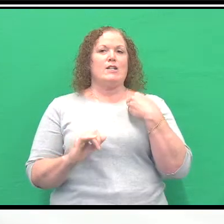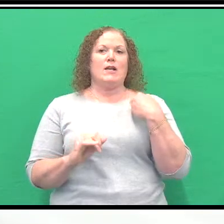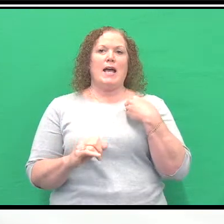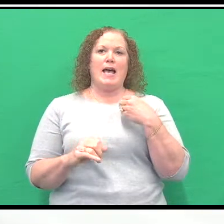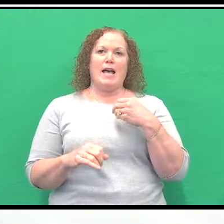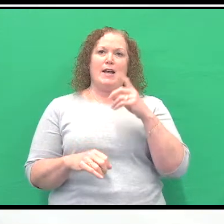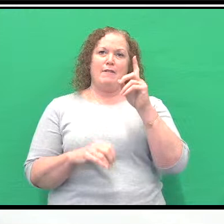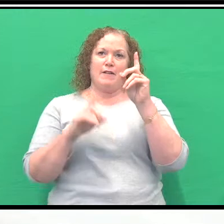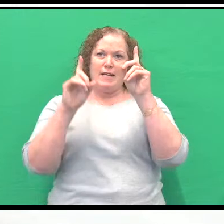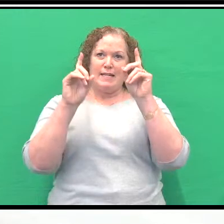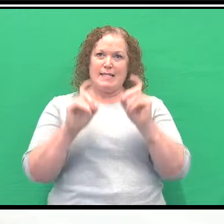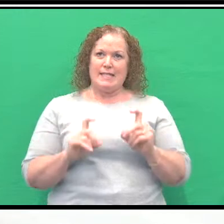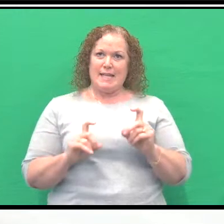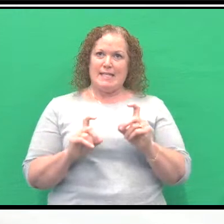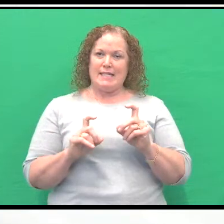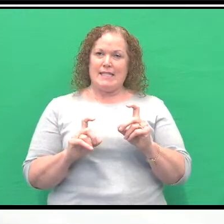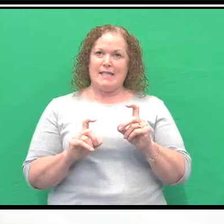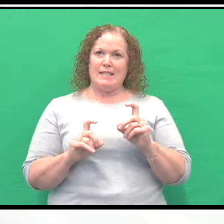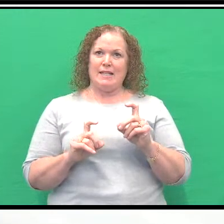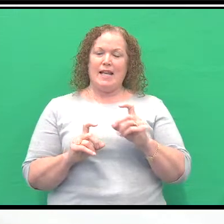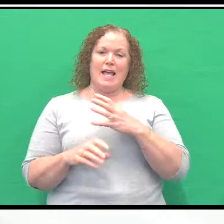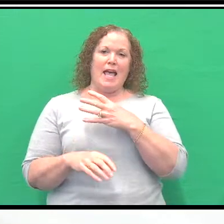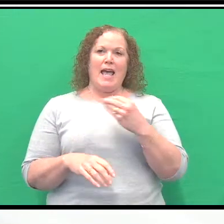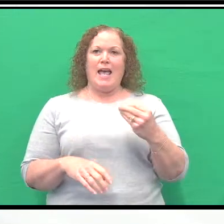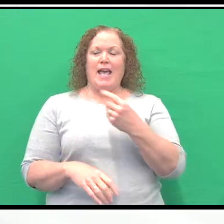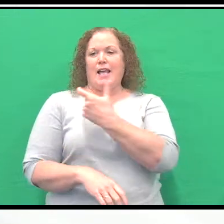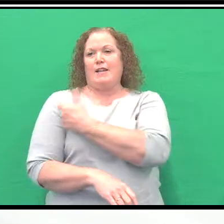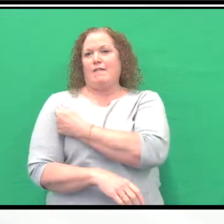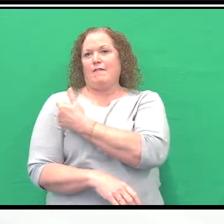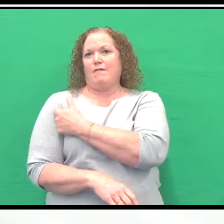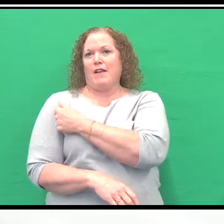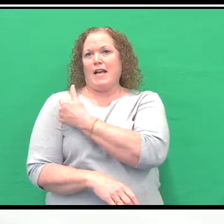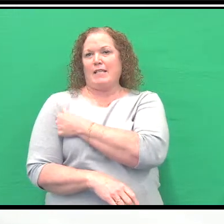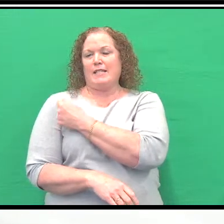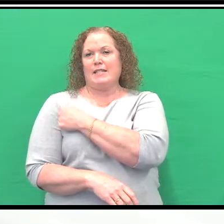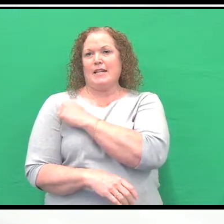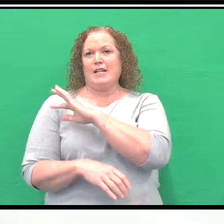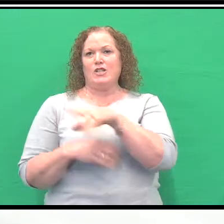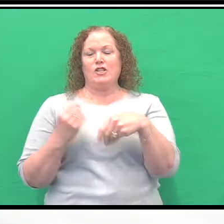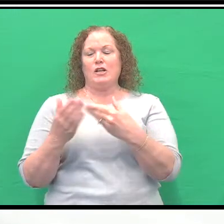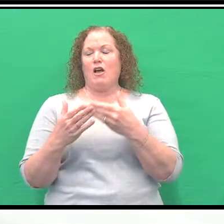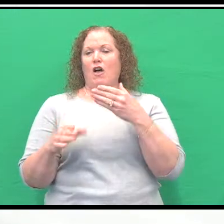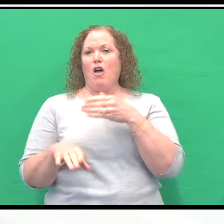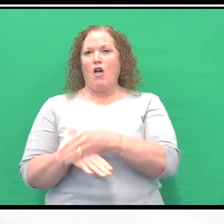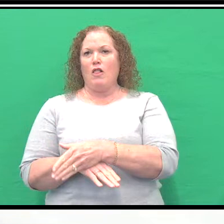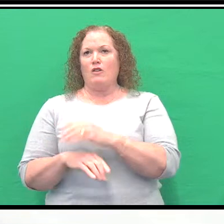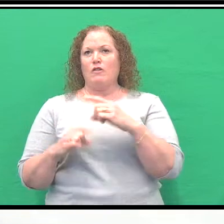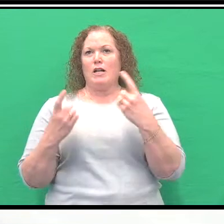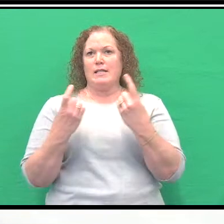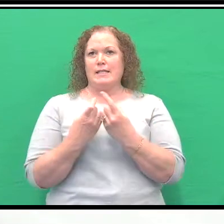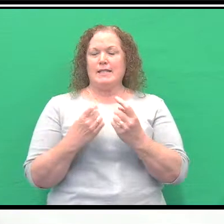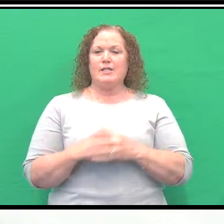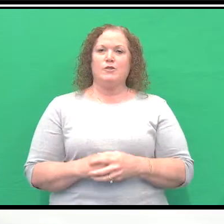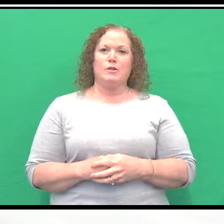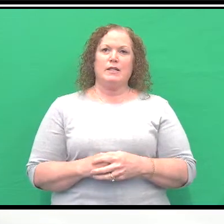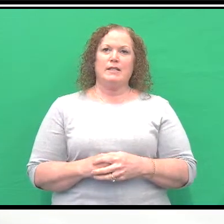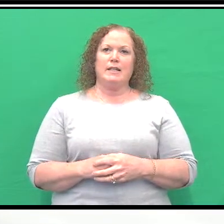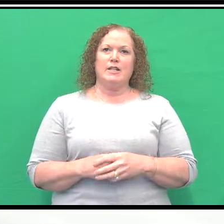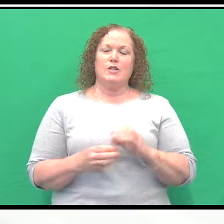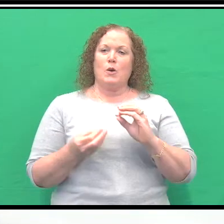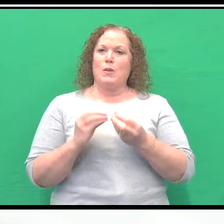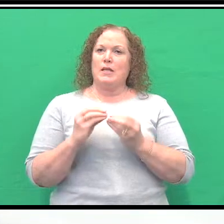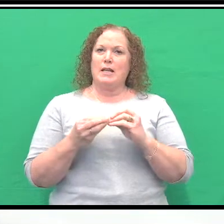the district. So there's some very good news there that the rates are coming down in Riverside County, and that's